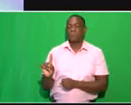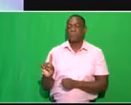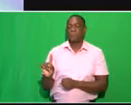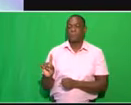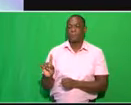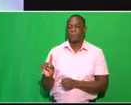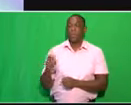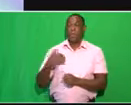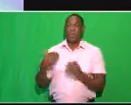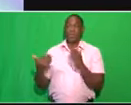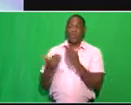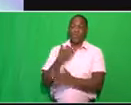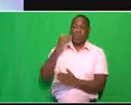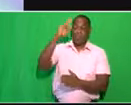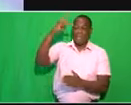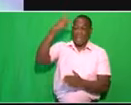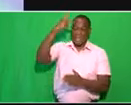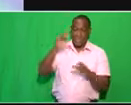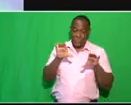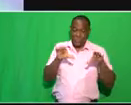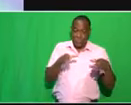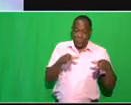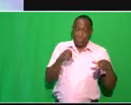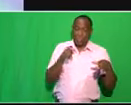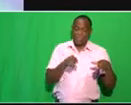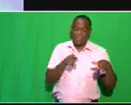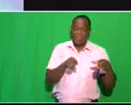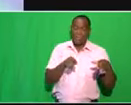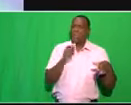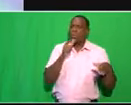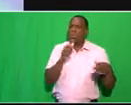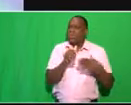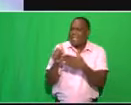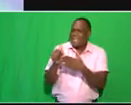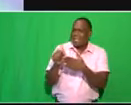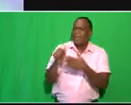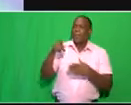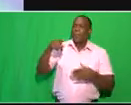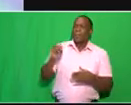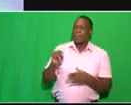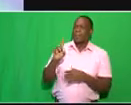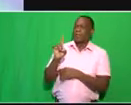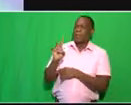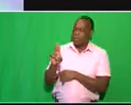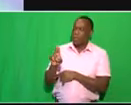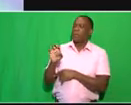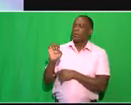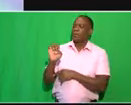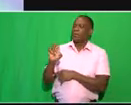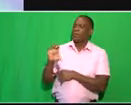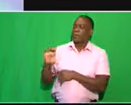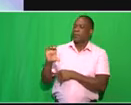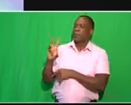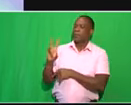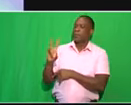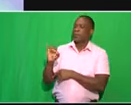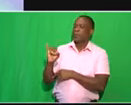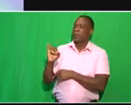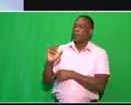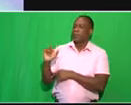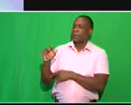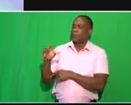new political entity led by then Prime Minister, Dr. Eric Williams. And we